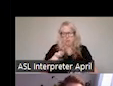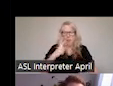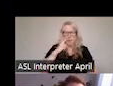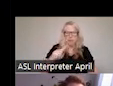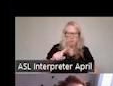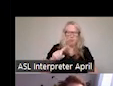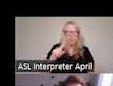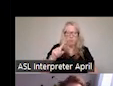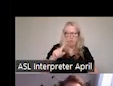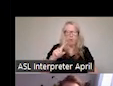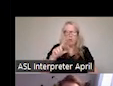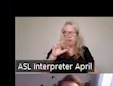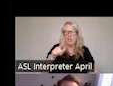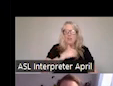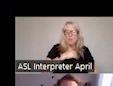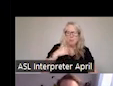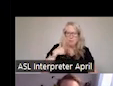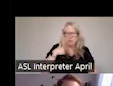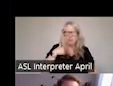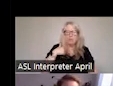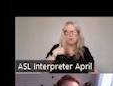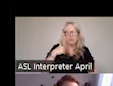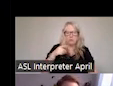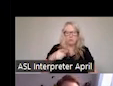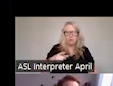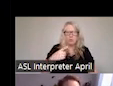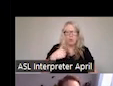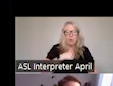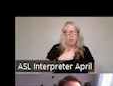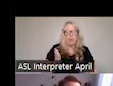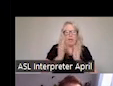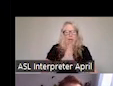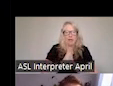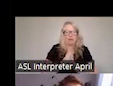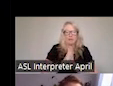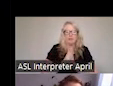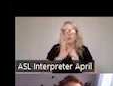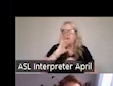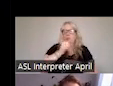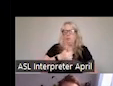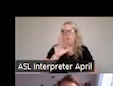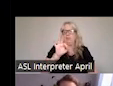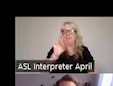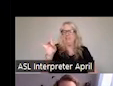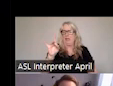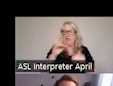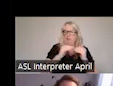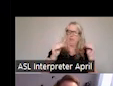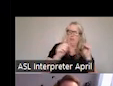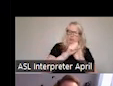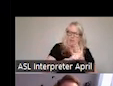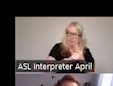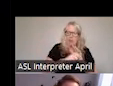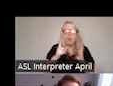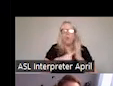NASDAQ members on the next slide. And we asked people who are implementing 988 at the state level, what are your main